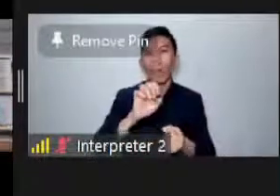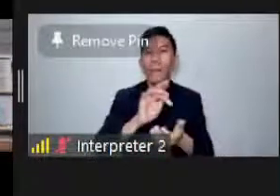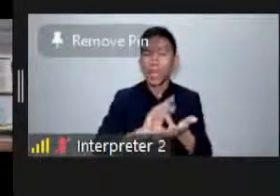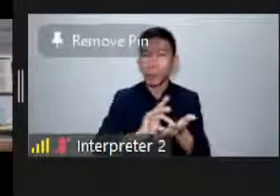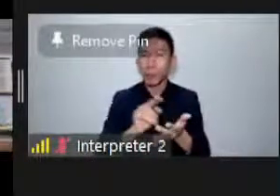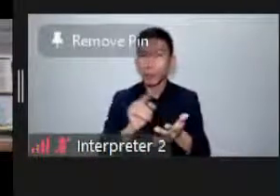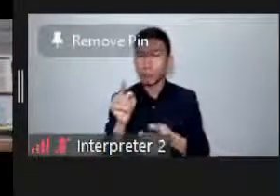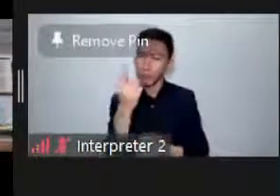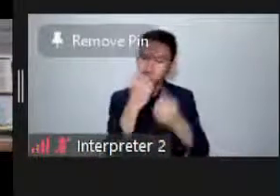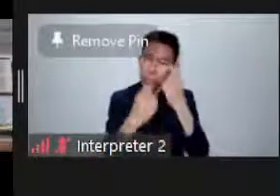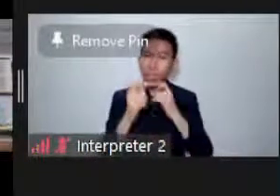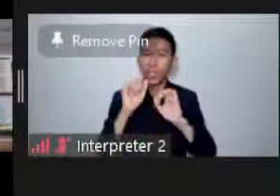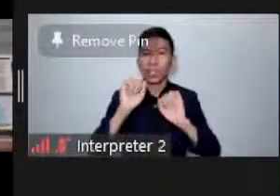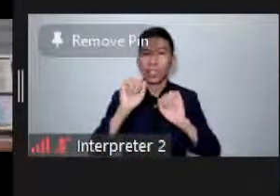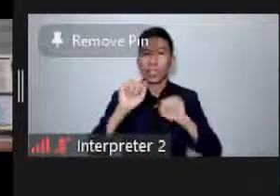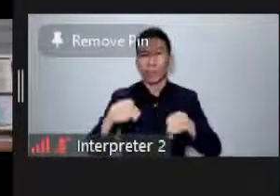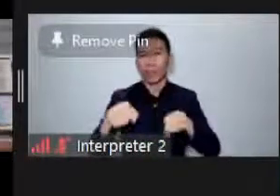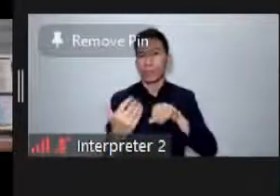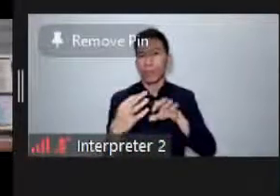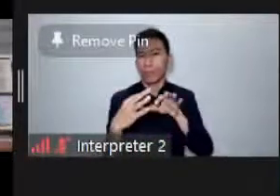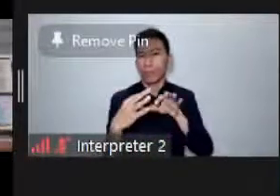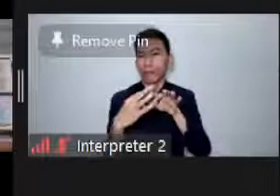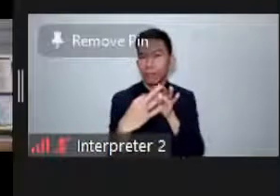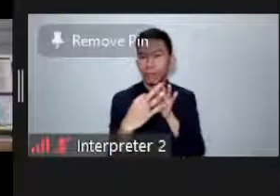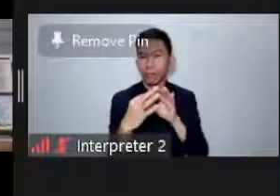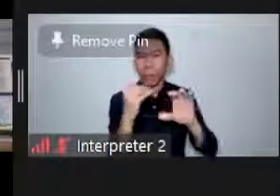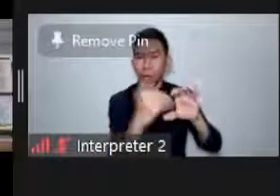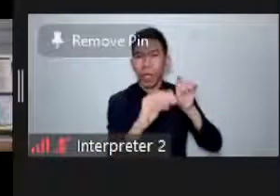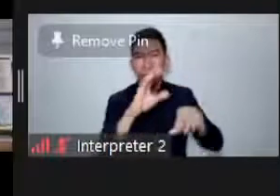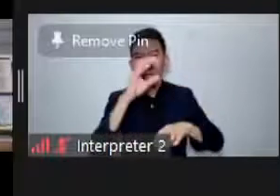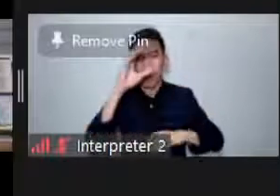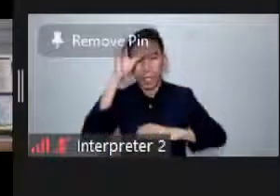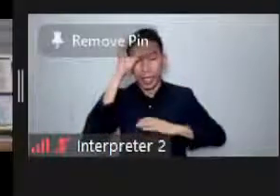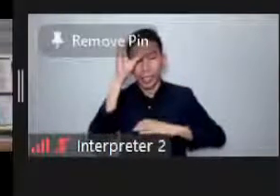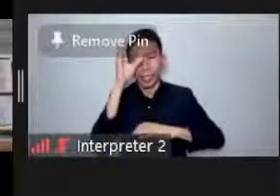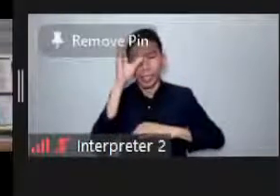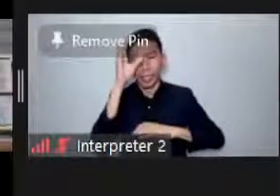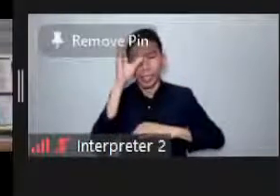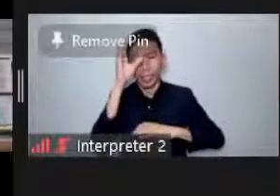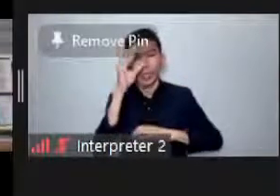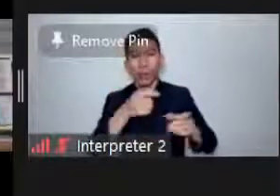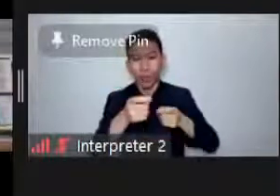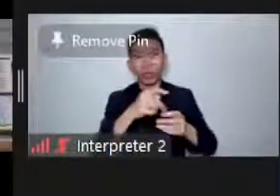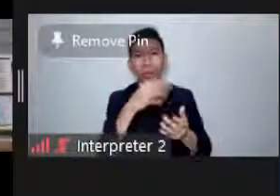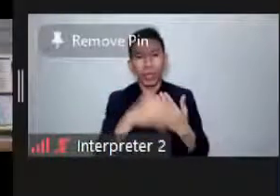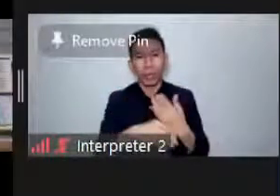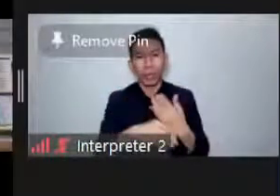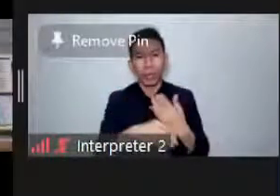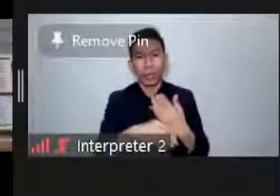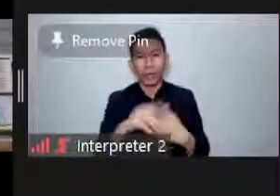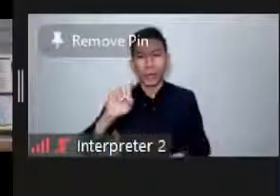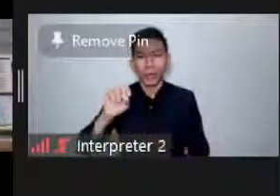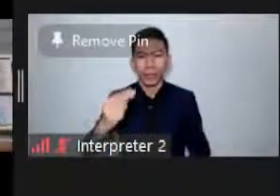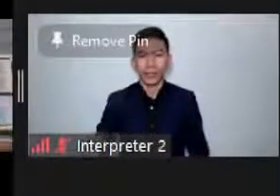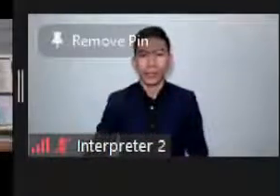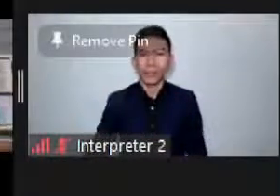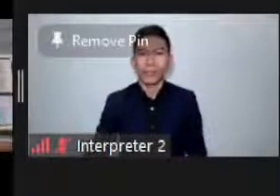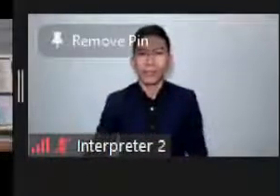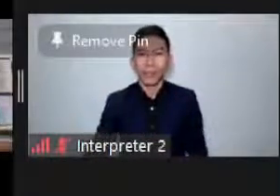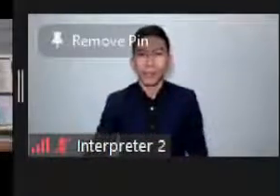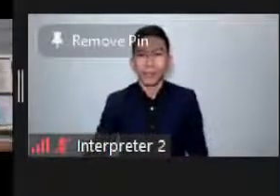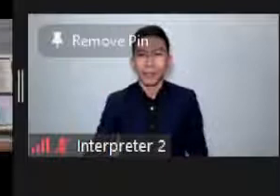may coordinate with the Cancer Control Program of the Department of Health. With these updates on the